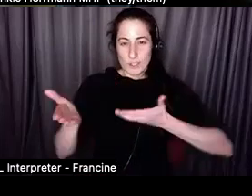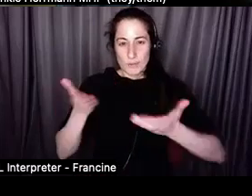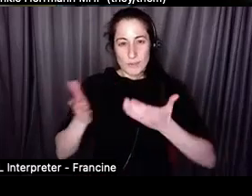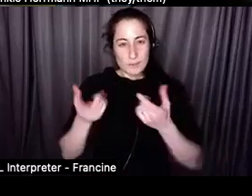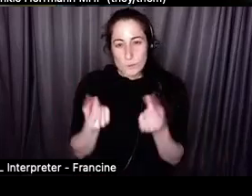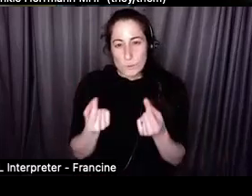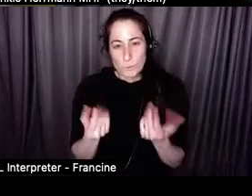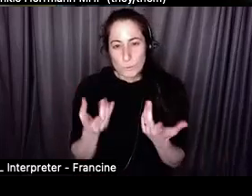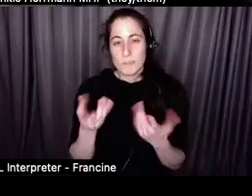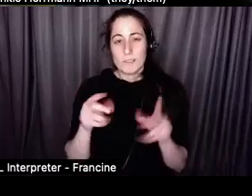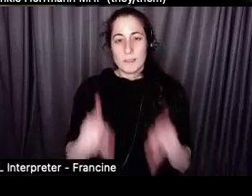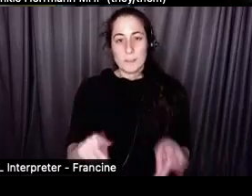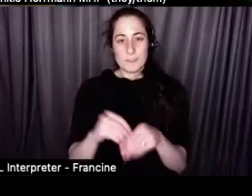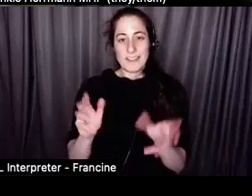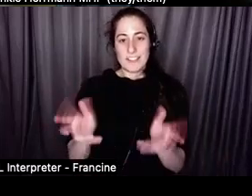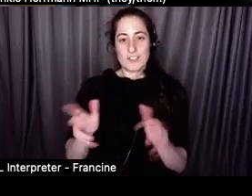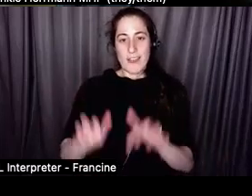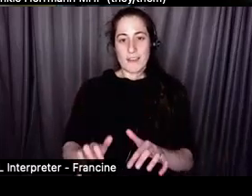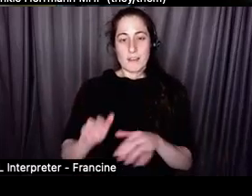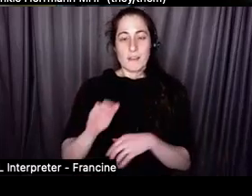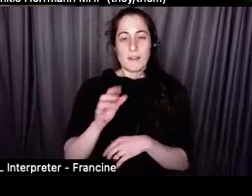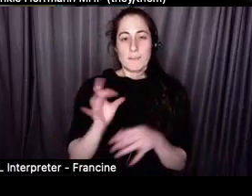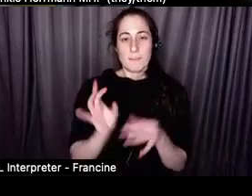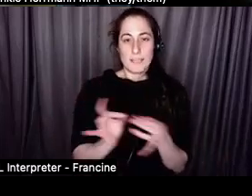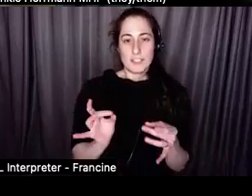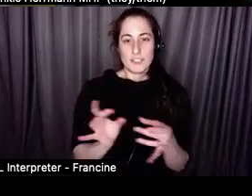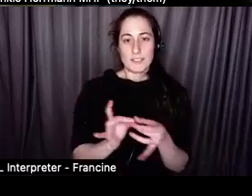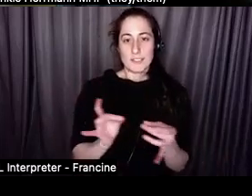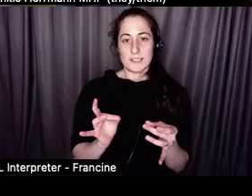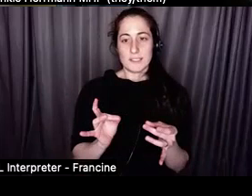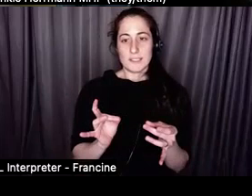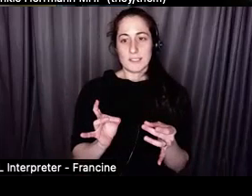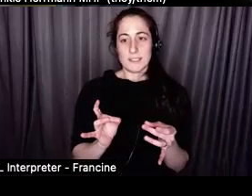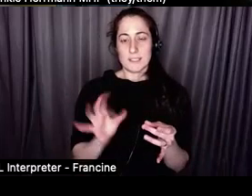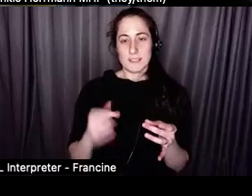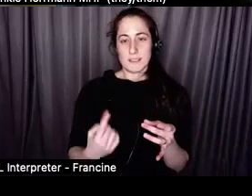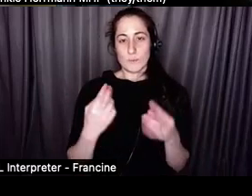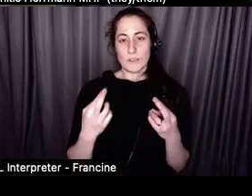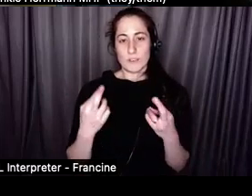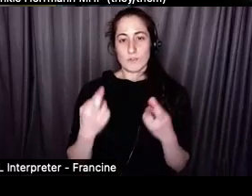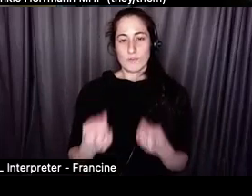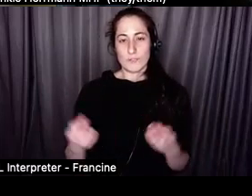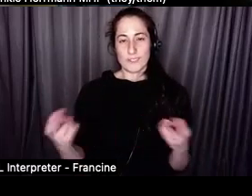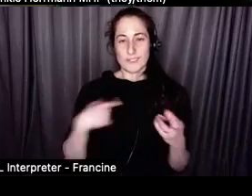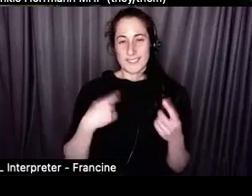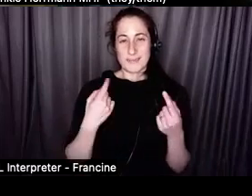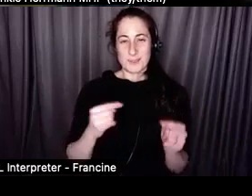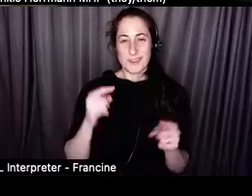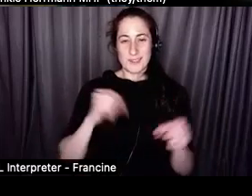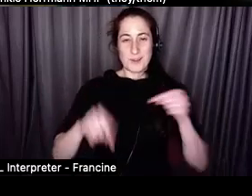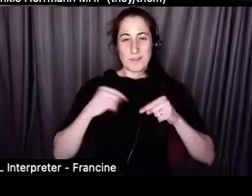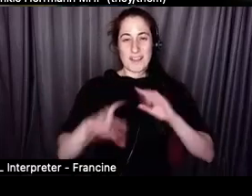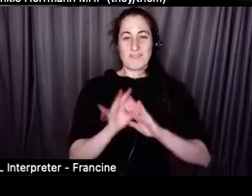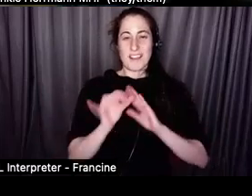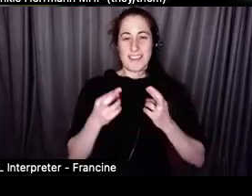in the chat had mentioned a resource, which I'm trying to go back and